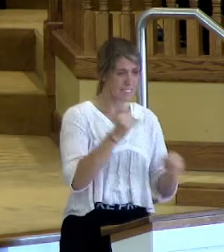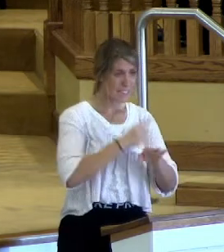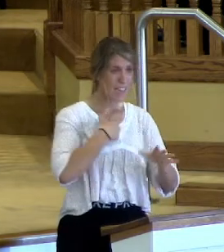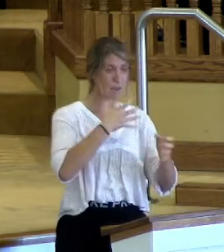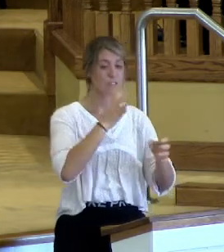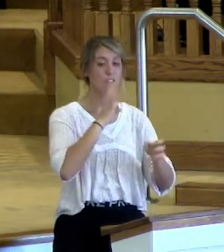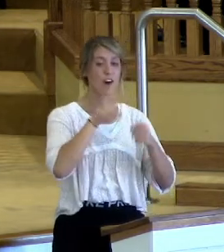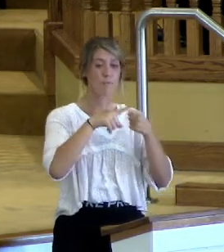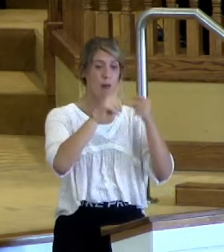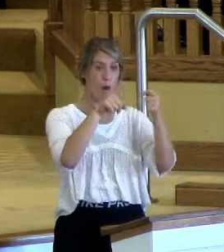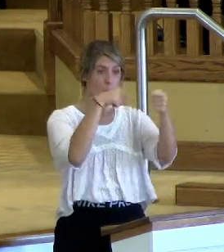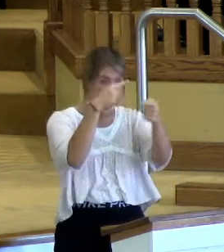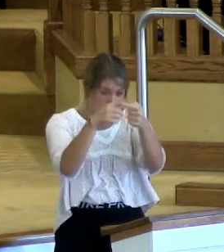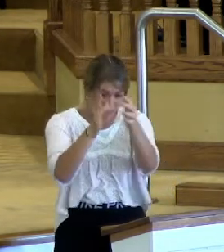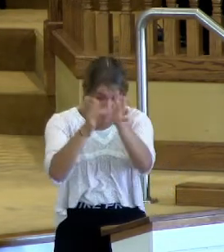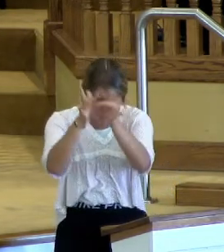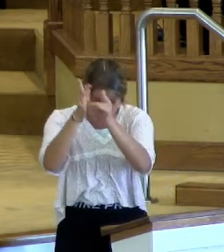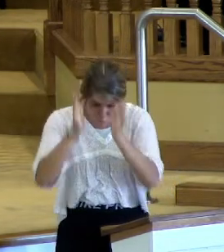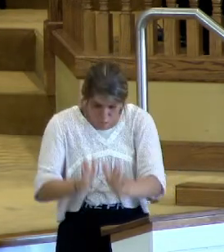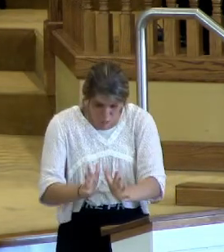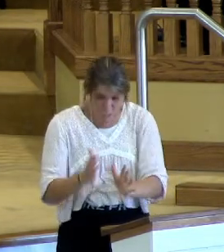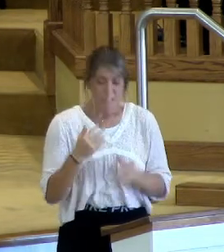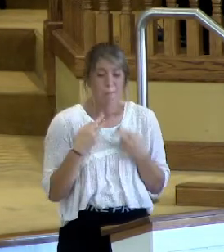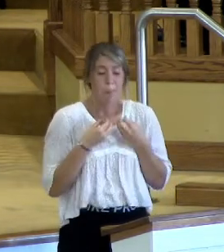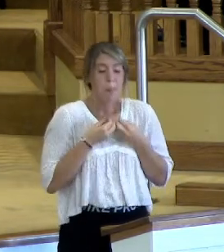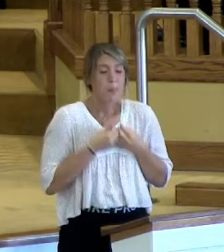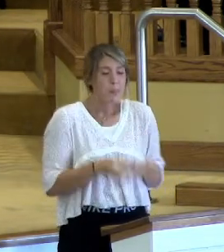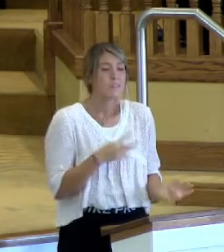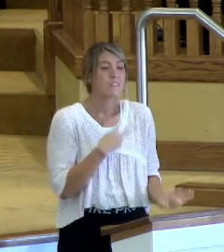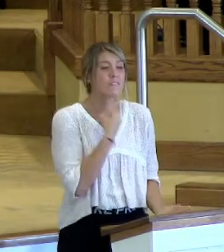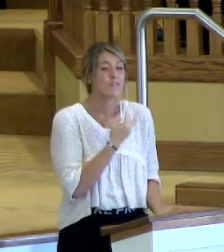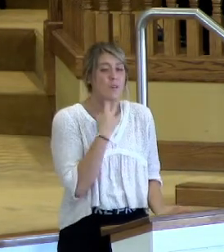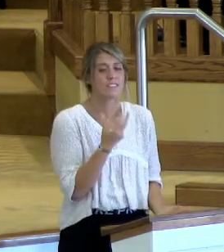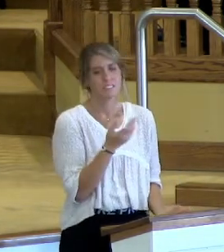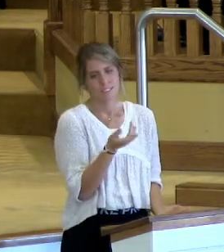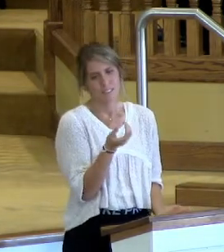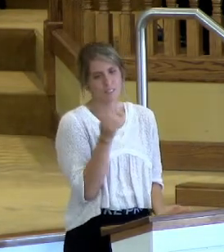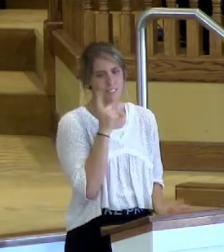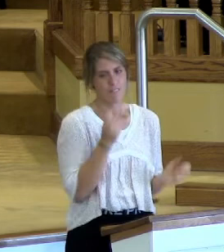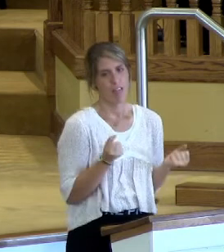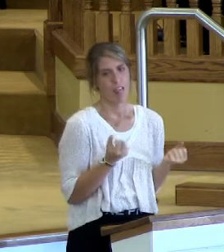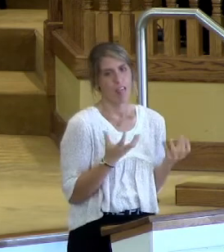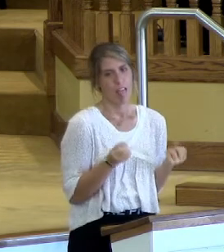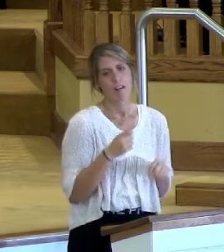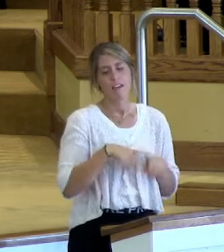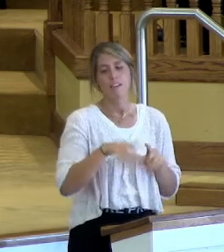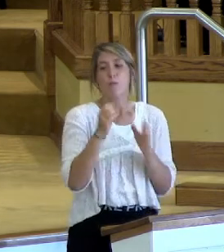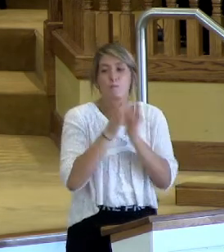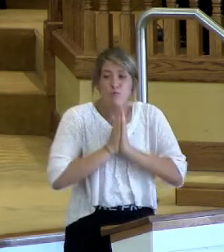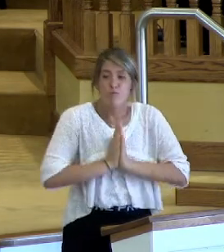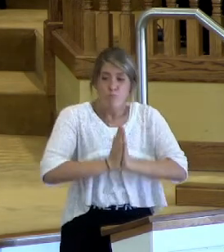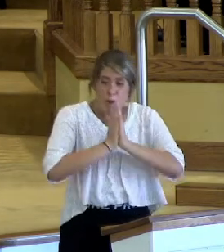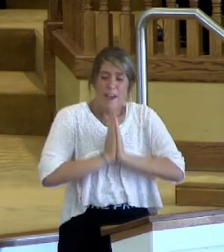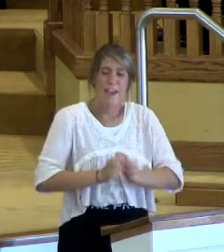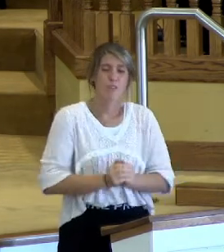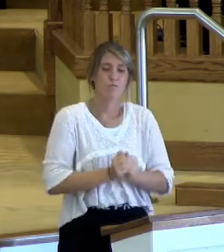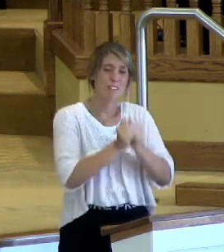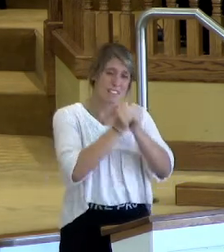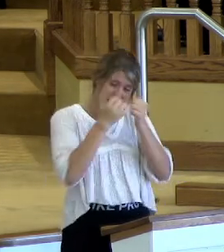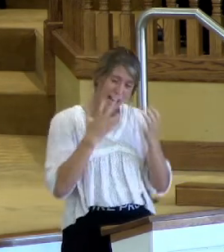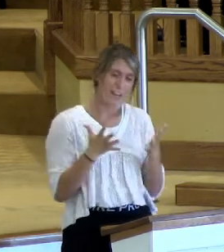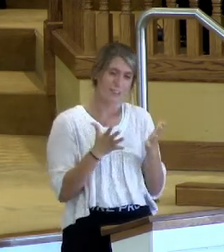Tonight I want to talk about when the Christian has laryngitis. Christian has laryngitis. Verse 17, pray without